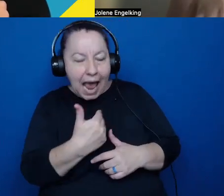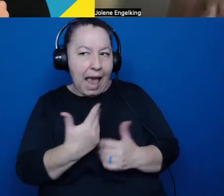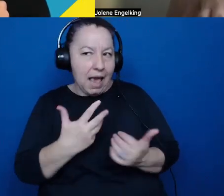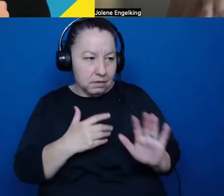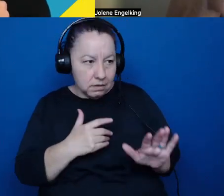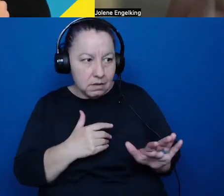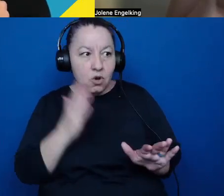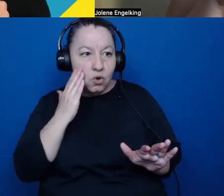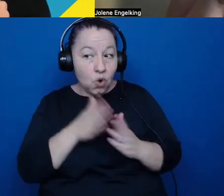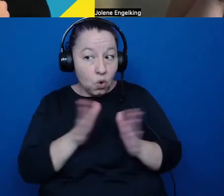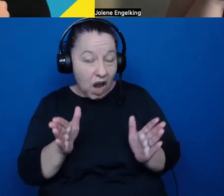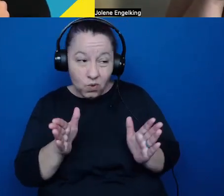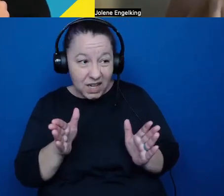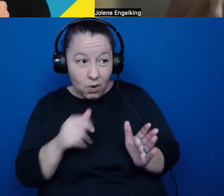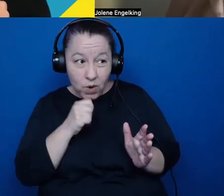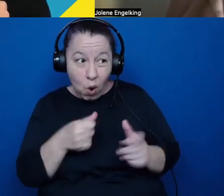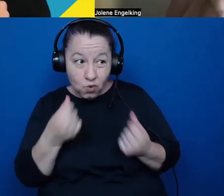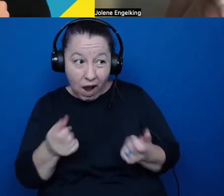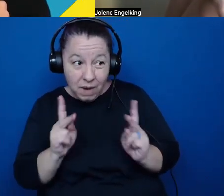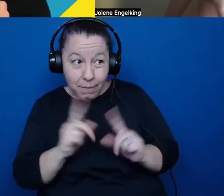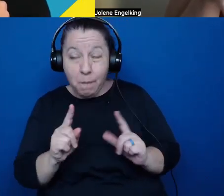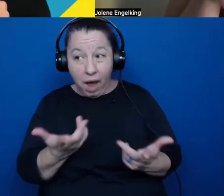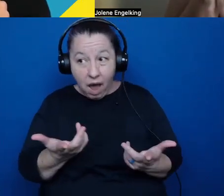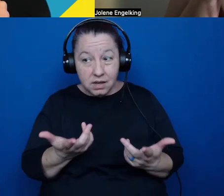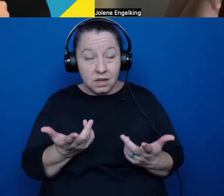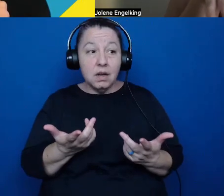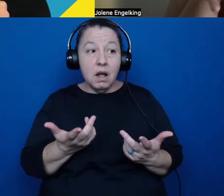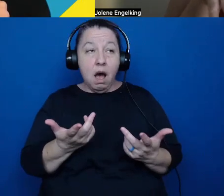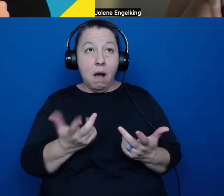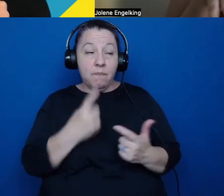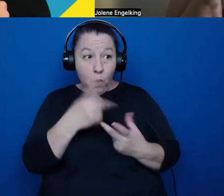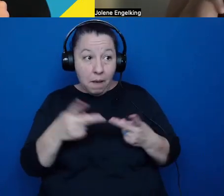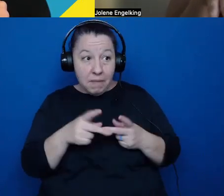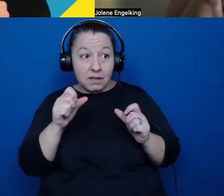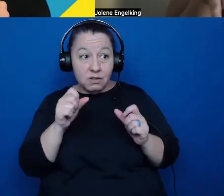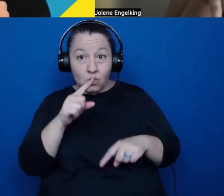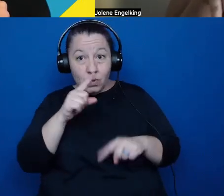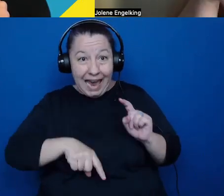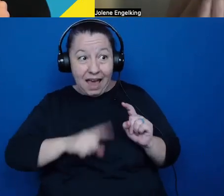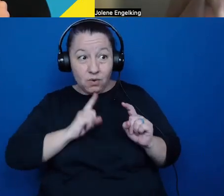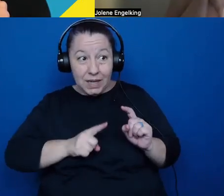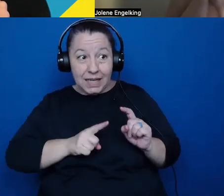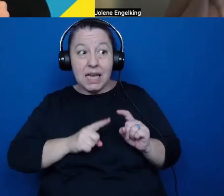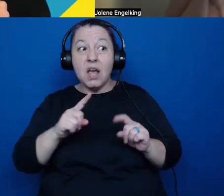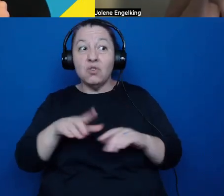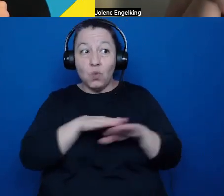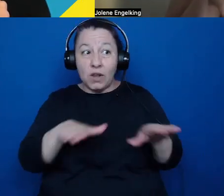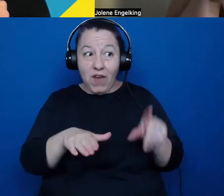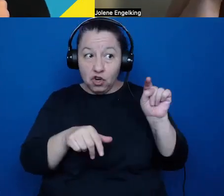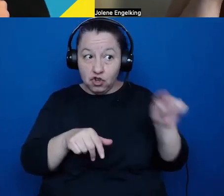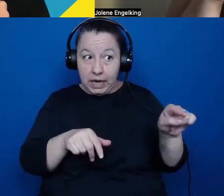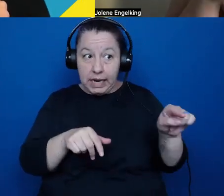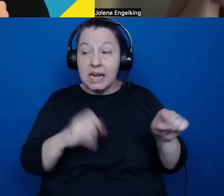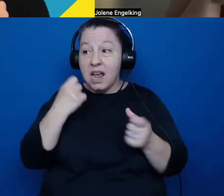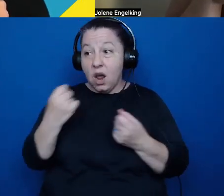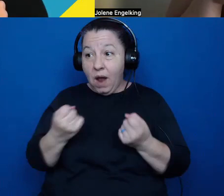know, in general, we don't drive people, but you know, the only place, like the one place that you really can't do it is to the res. So if you're just driving people around here in town, that's